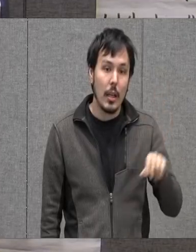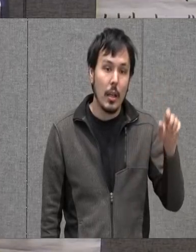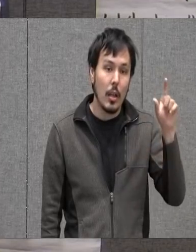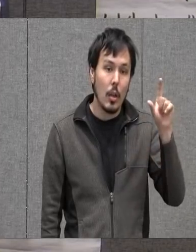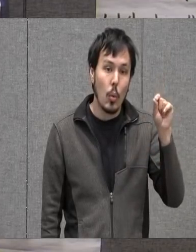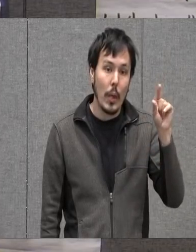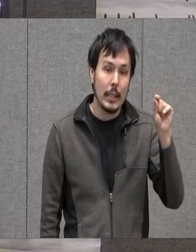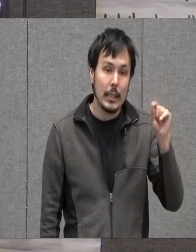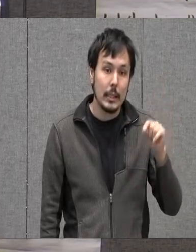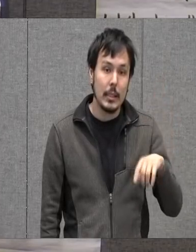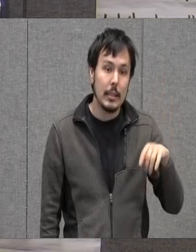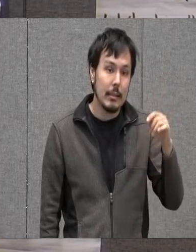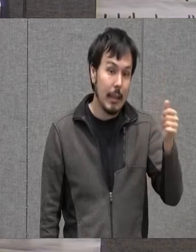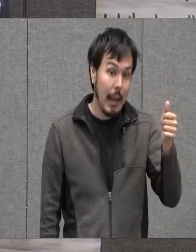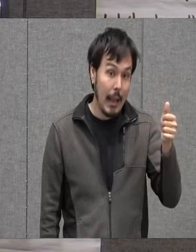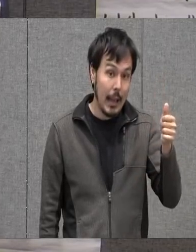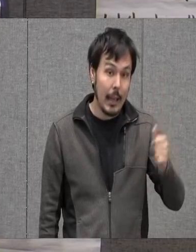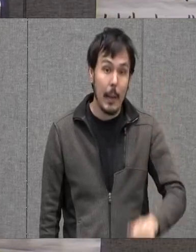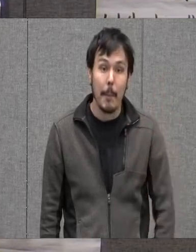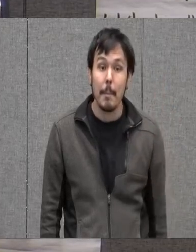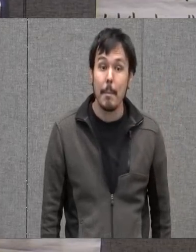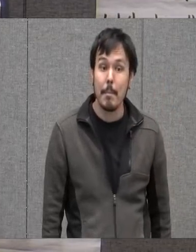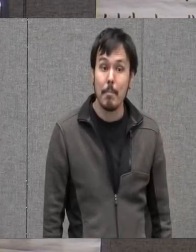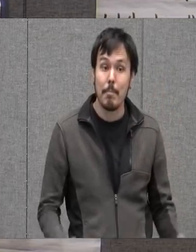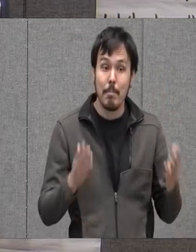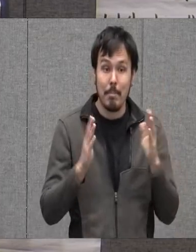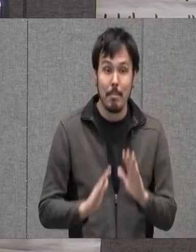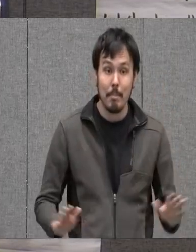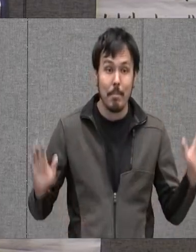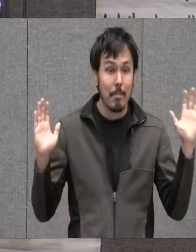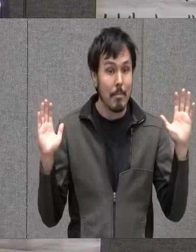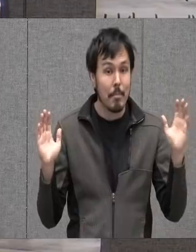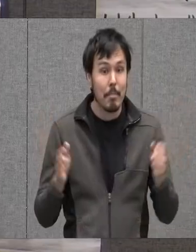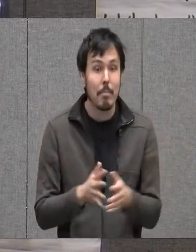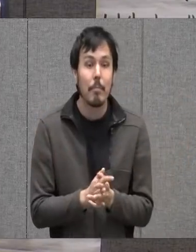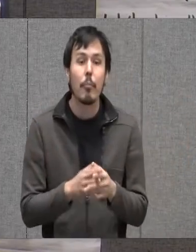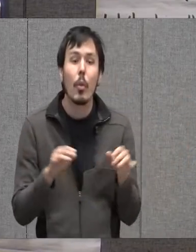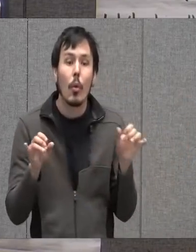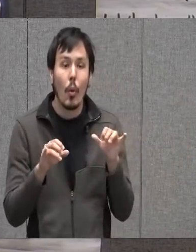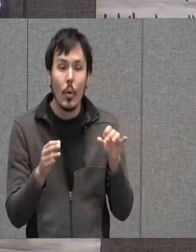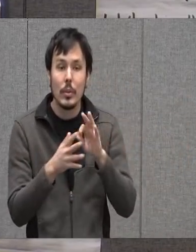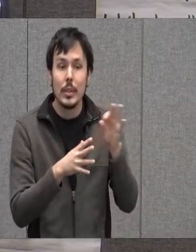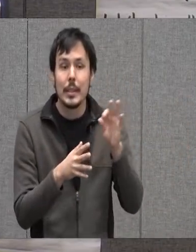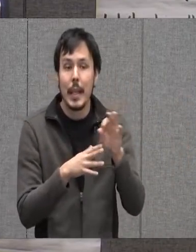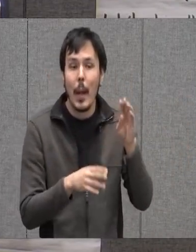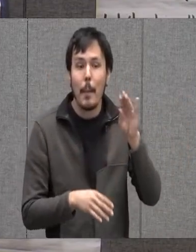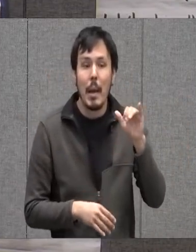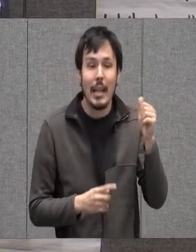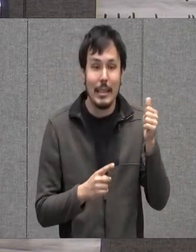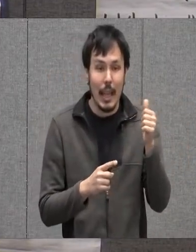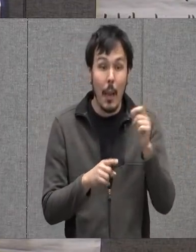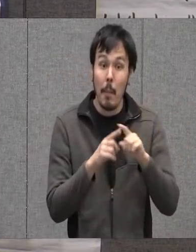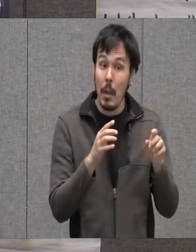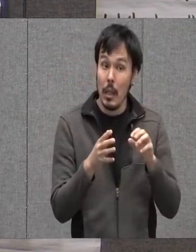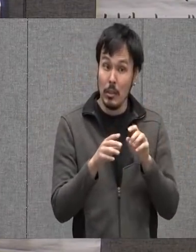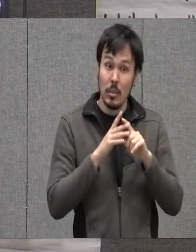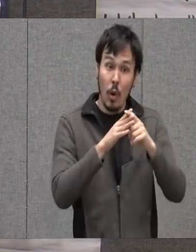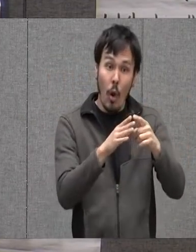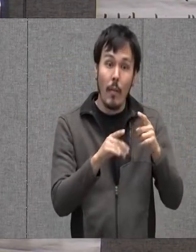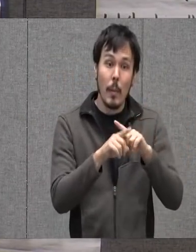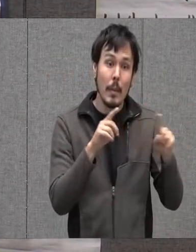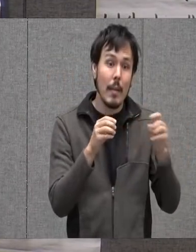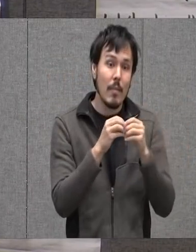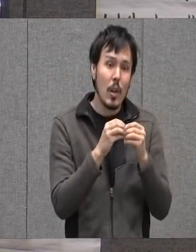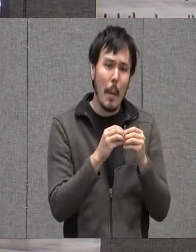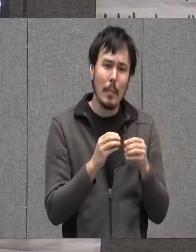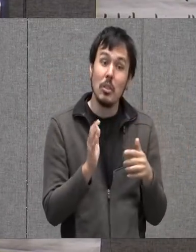30, 20, 10. We can also count by tens, but start at different numbers. And that